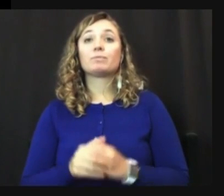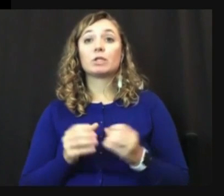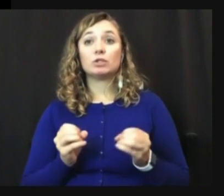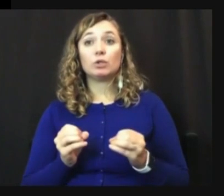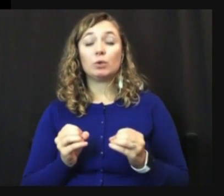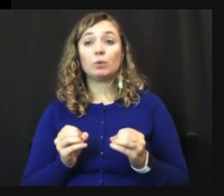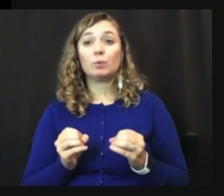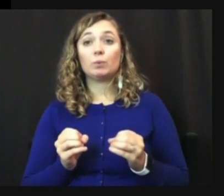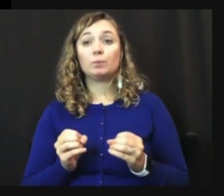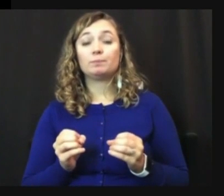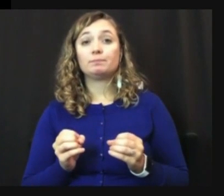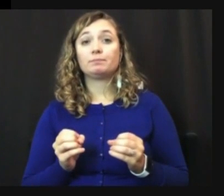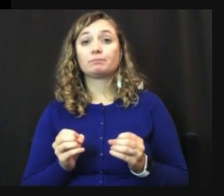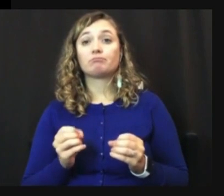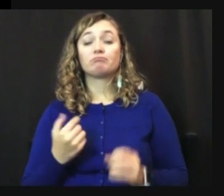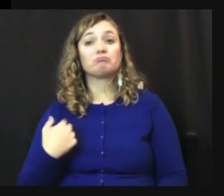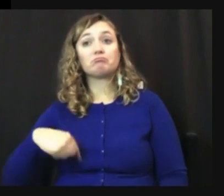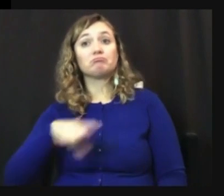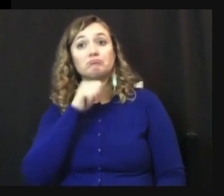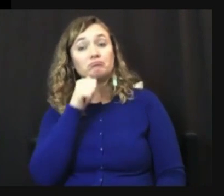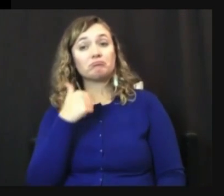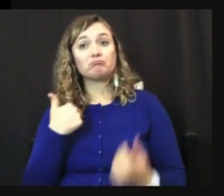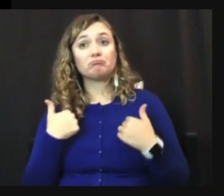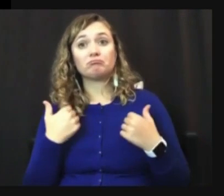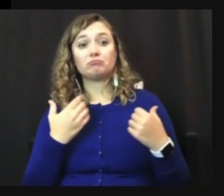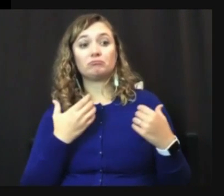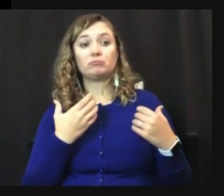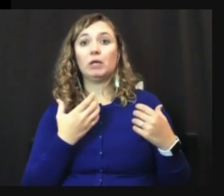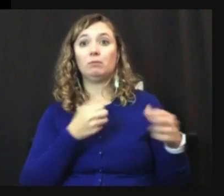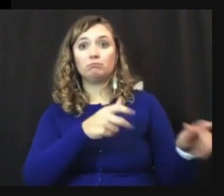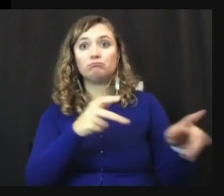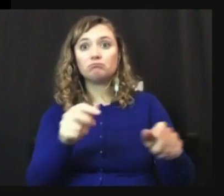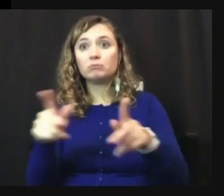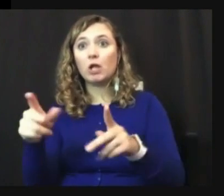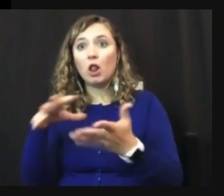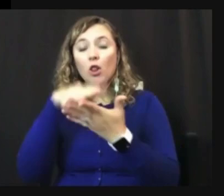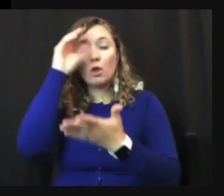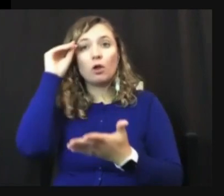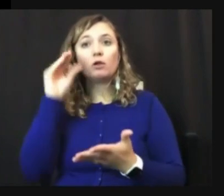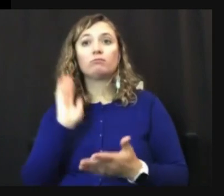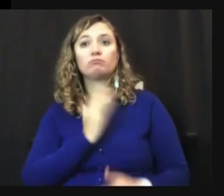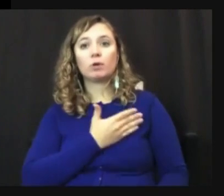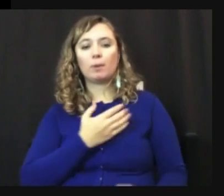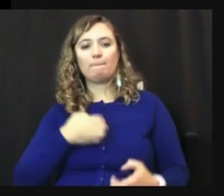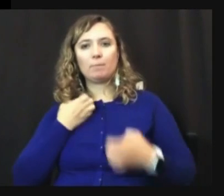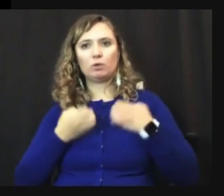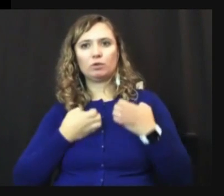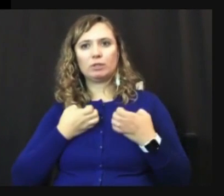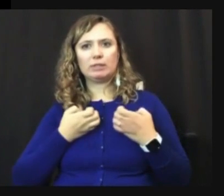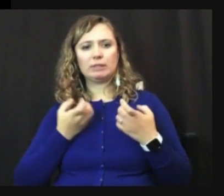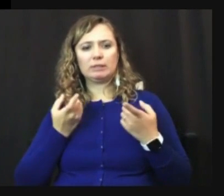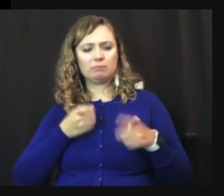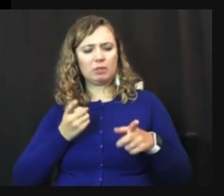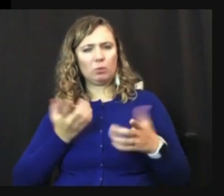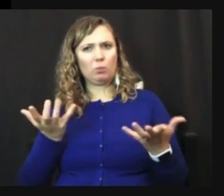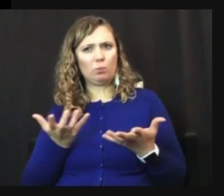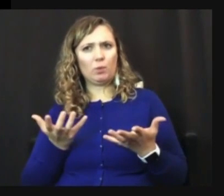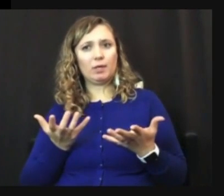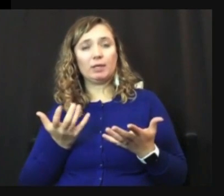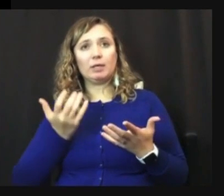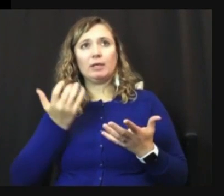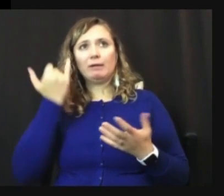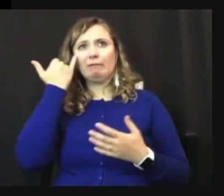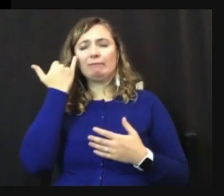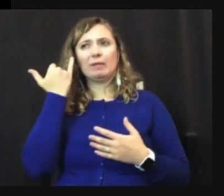So we have not had a whole lot of chances to learn what our emotions are, even if we are able to read them in the moment, which we're normally